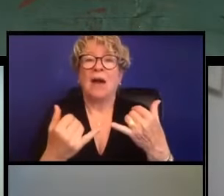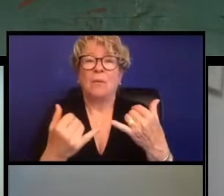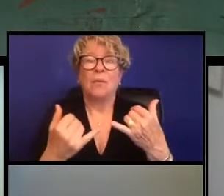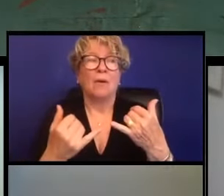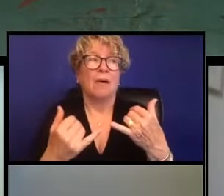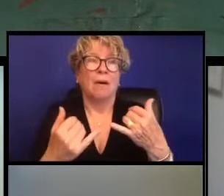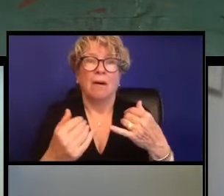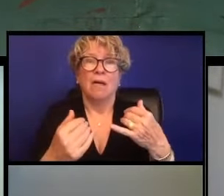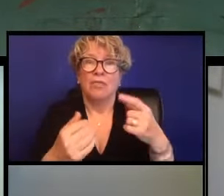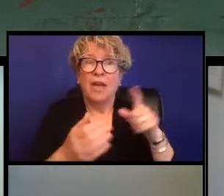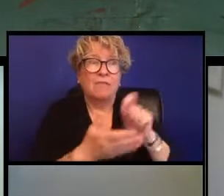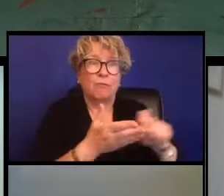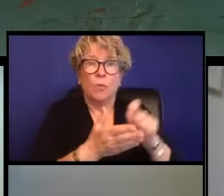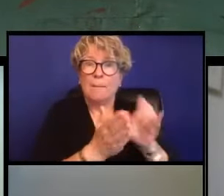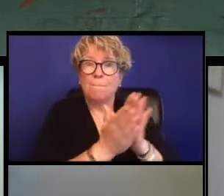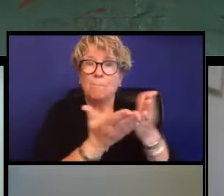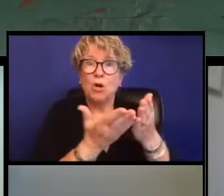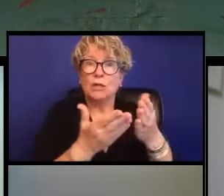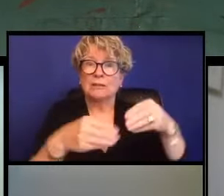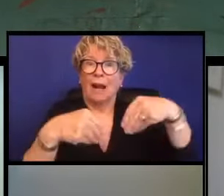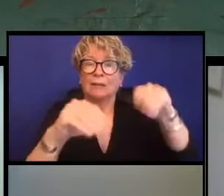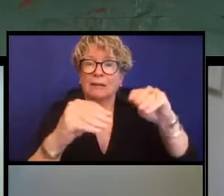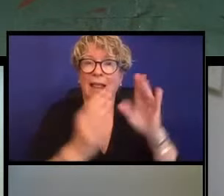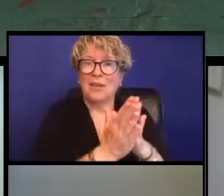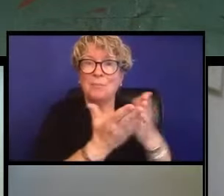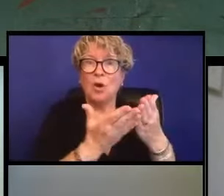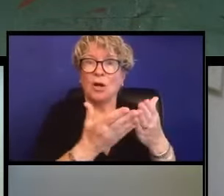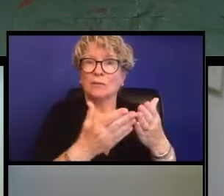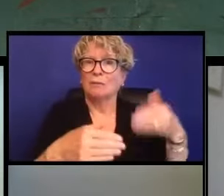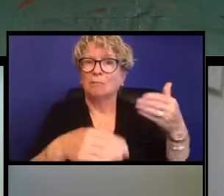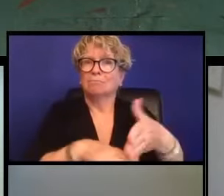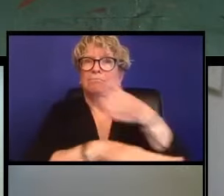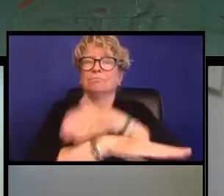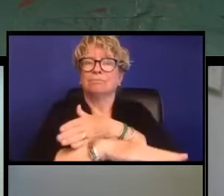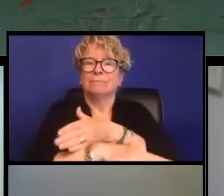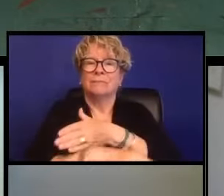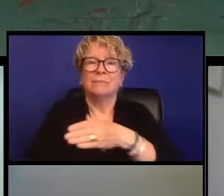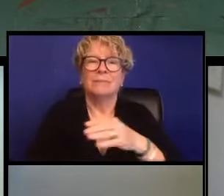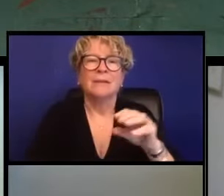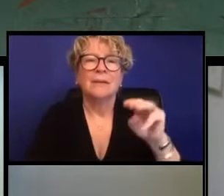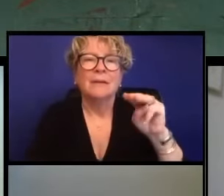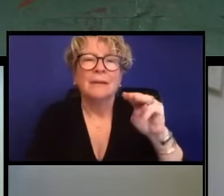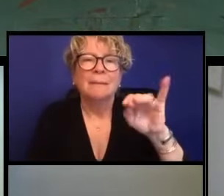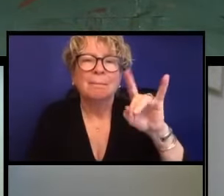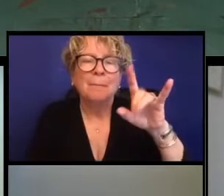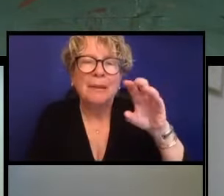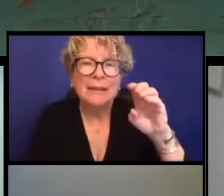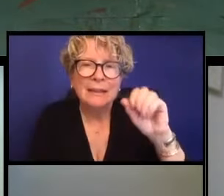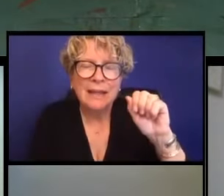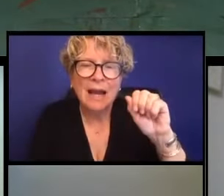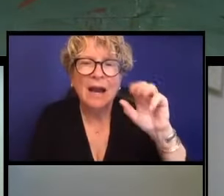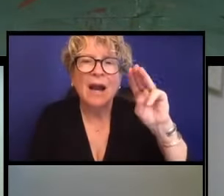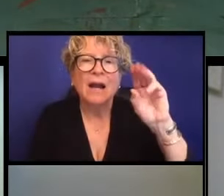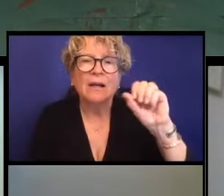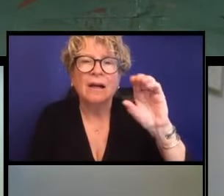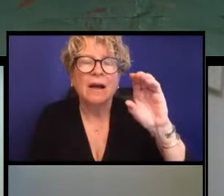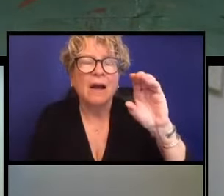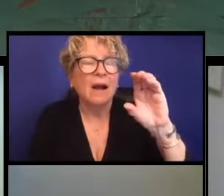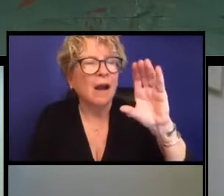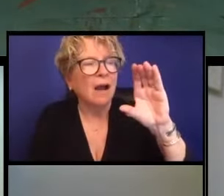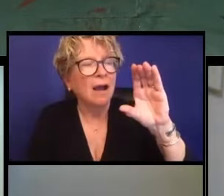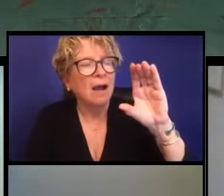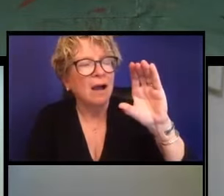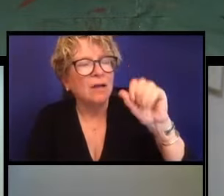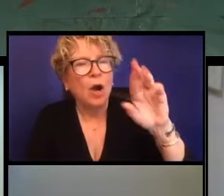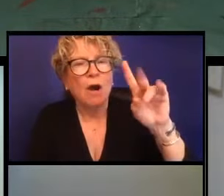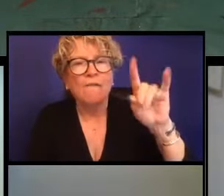are, when I first started, I think Nnedi Okorafor was probably the biggest name for